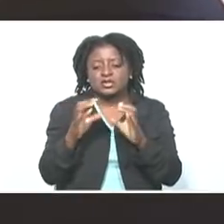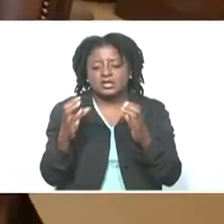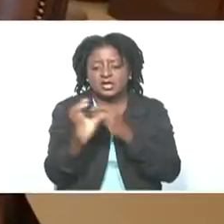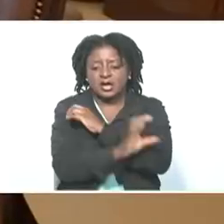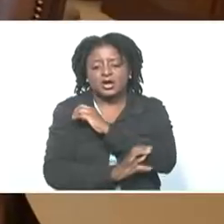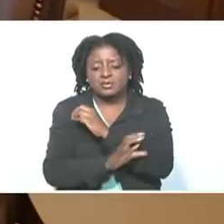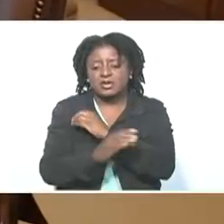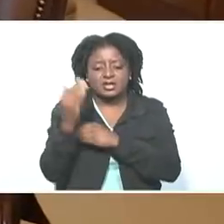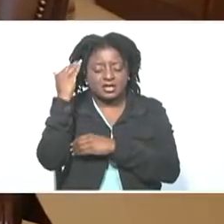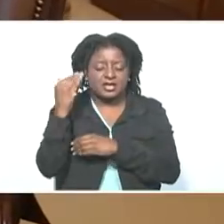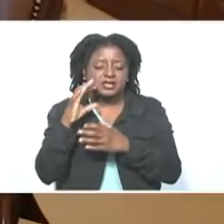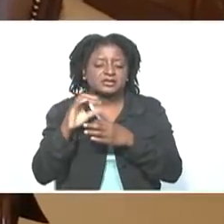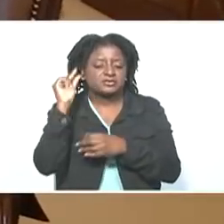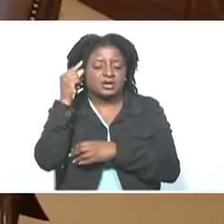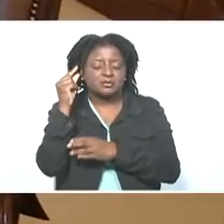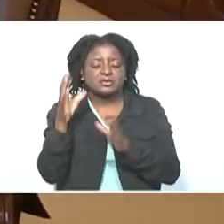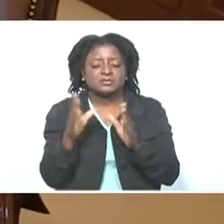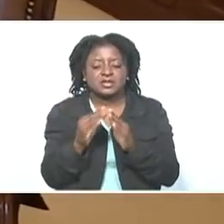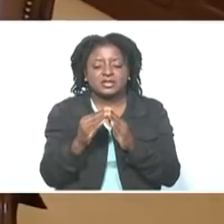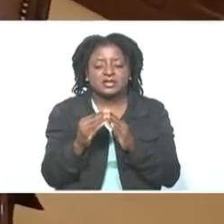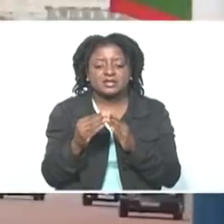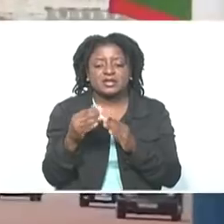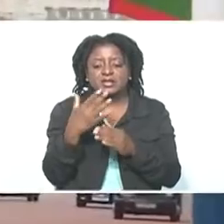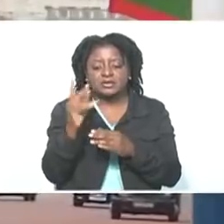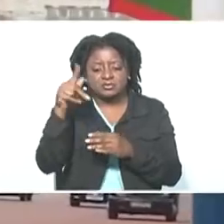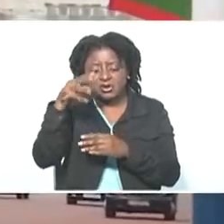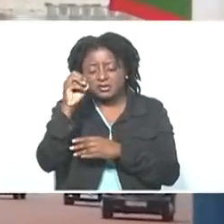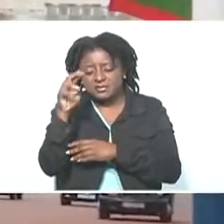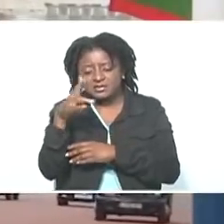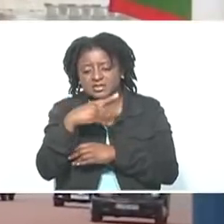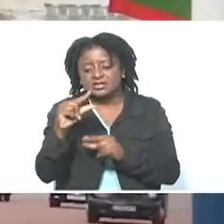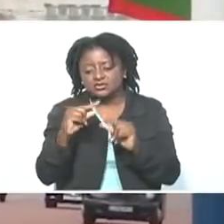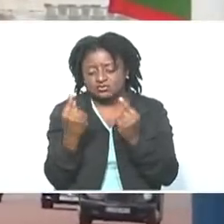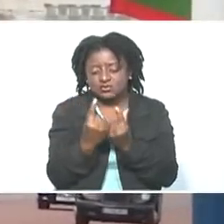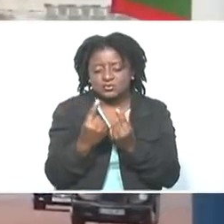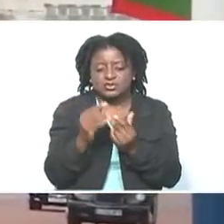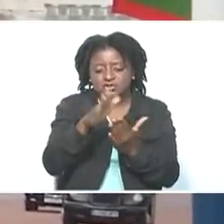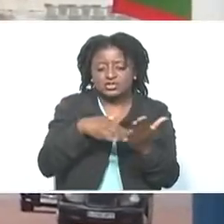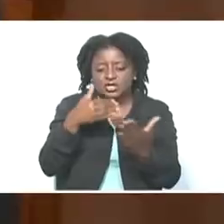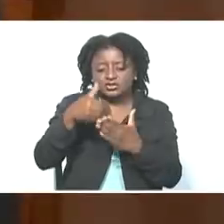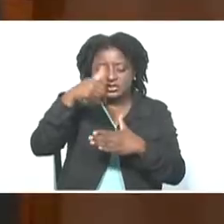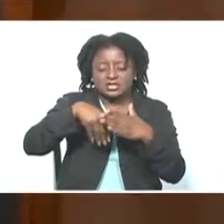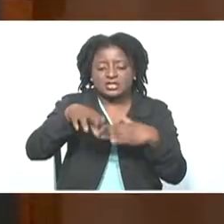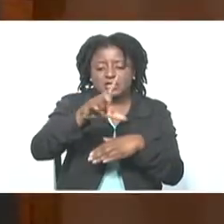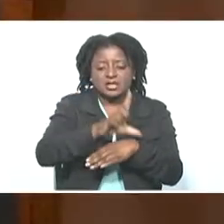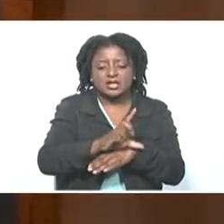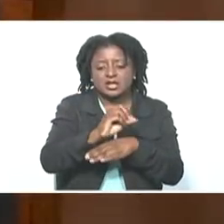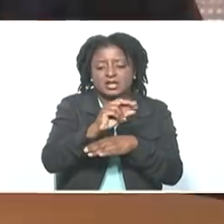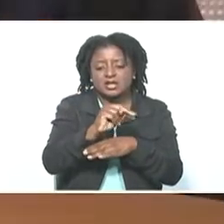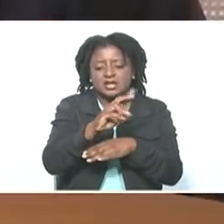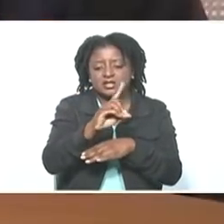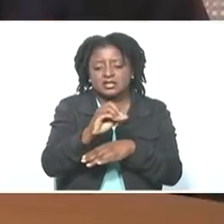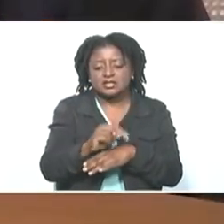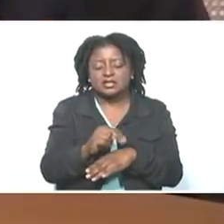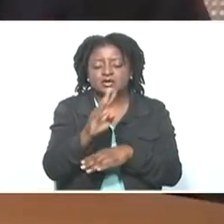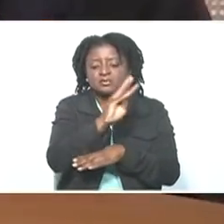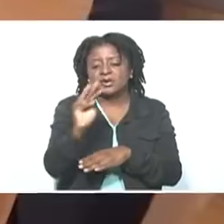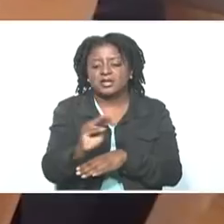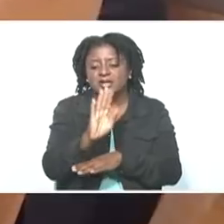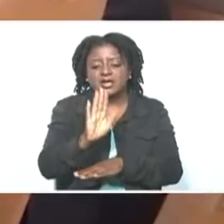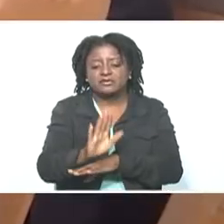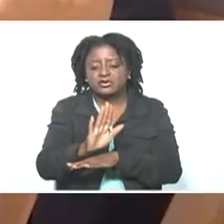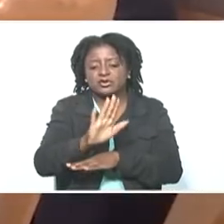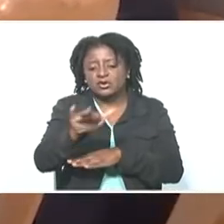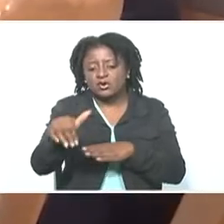and his delegation are scheduled in London Monday afternoon. High Commissioner Greenslade told our news team that all logistics for the